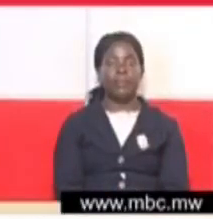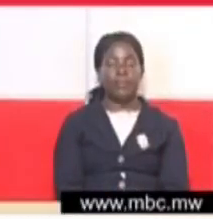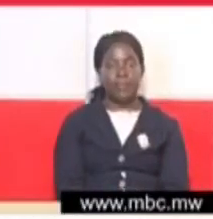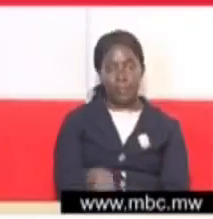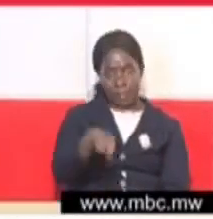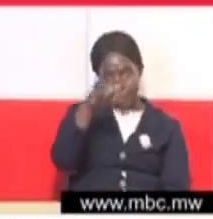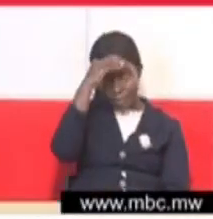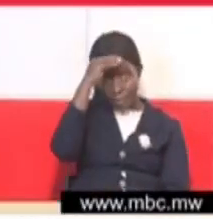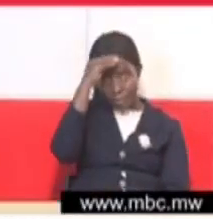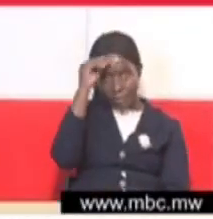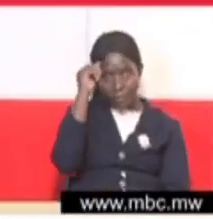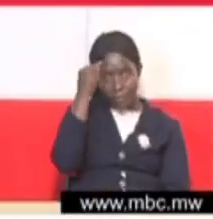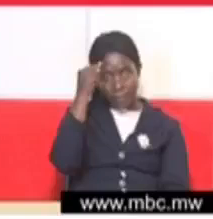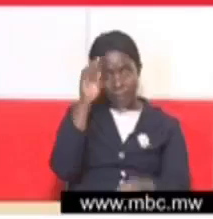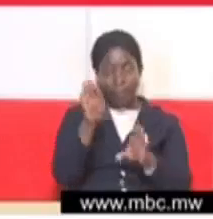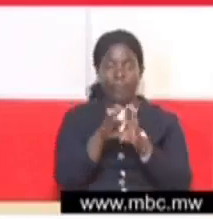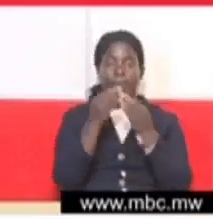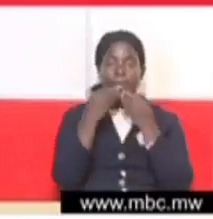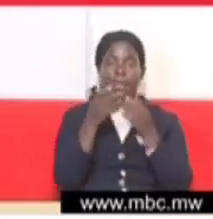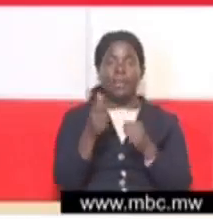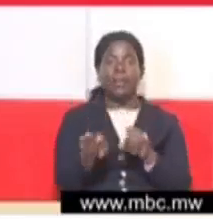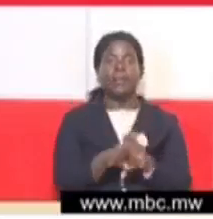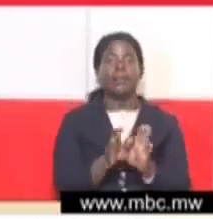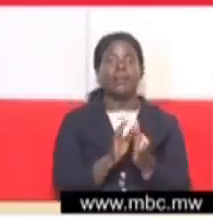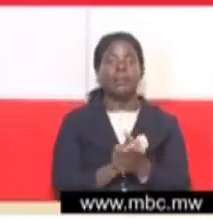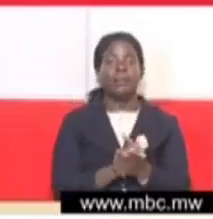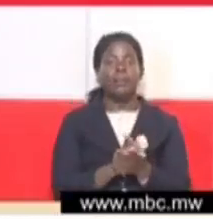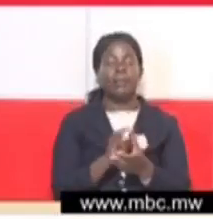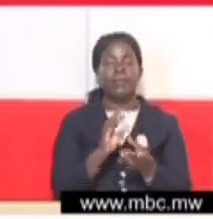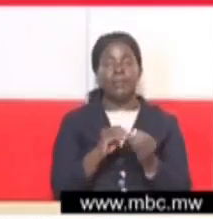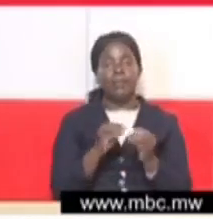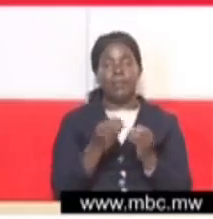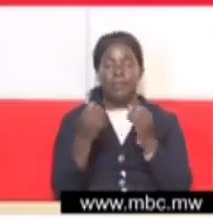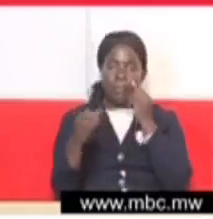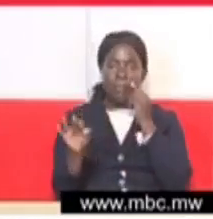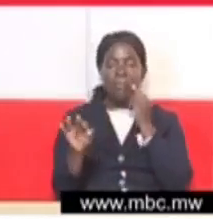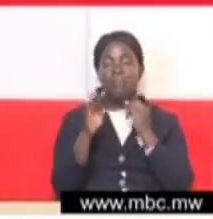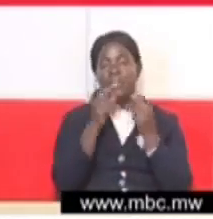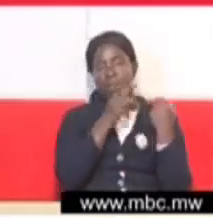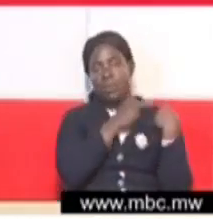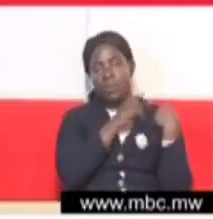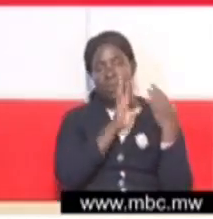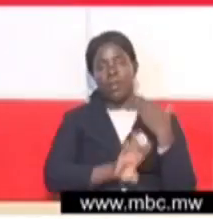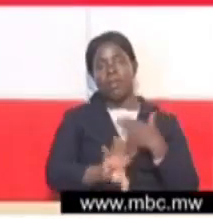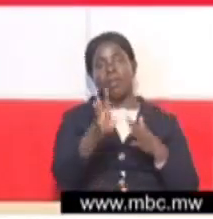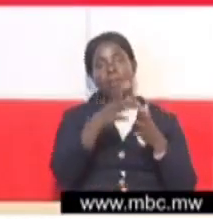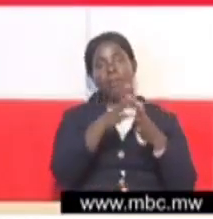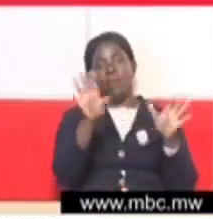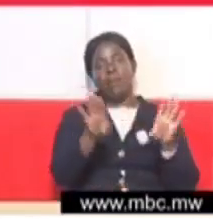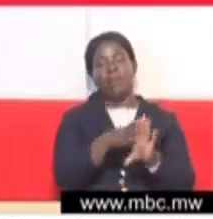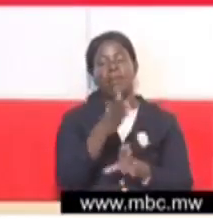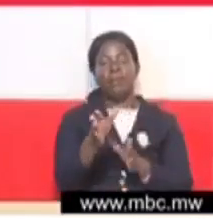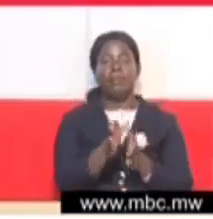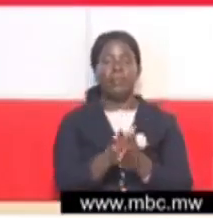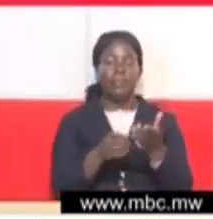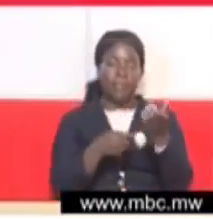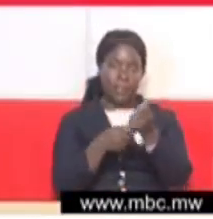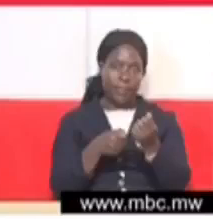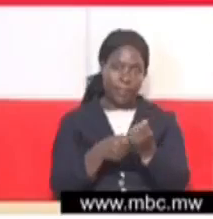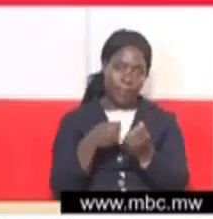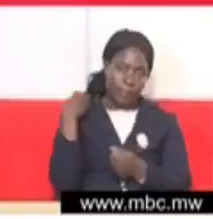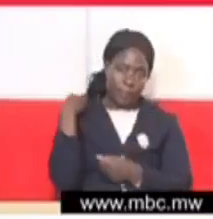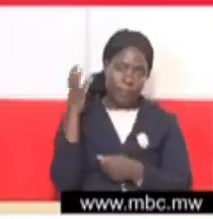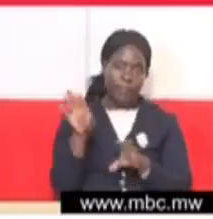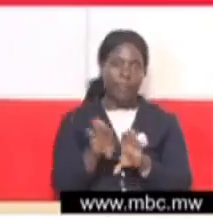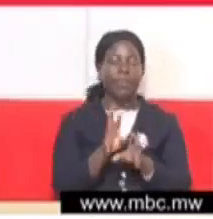Education experts have commended non-state actors for their significant role in supporting government's vision of